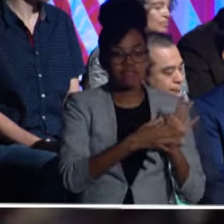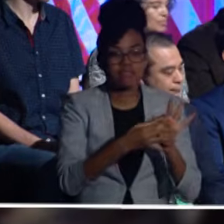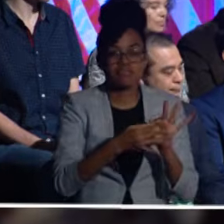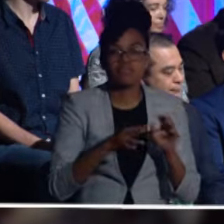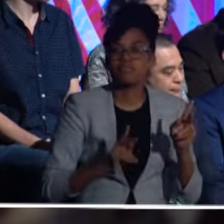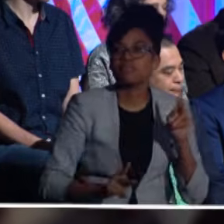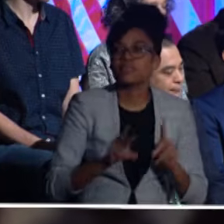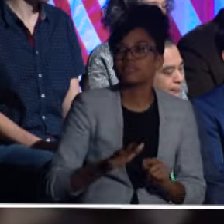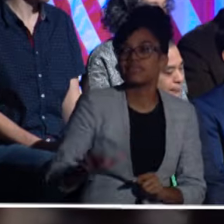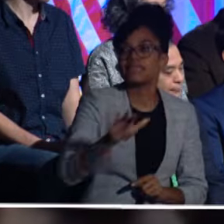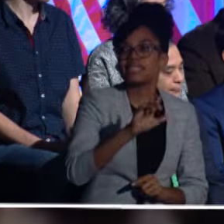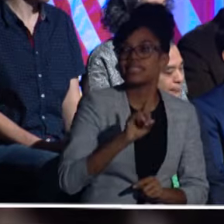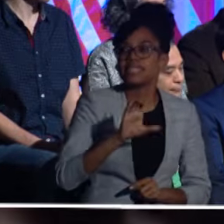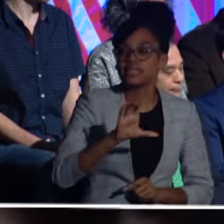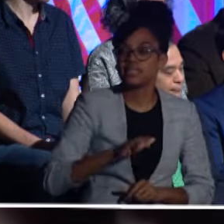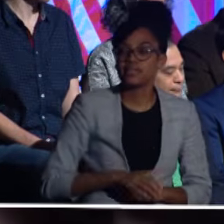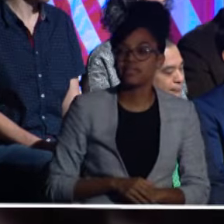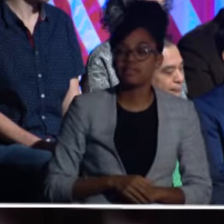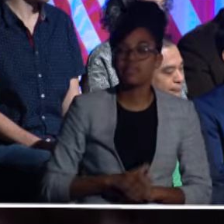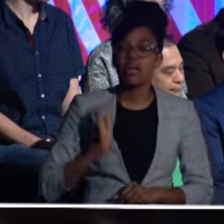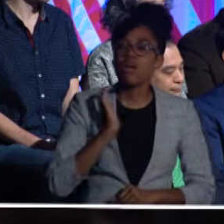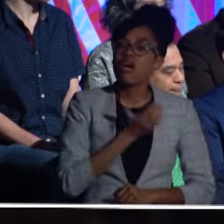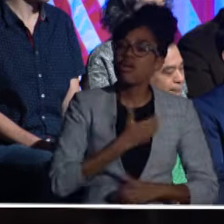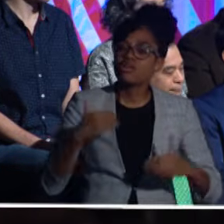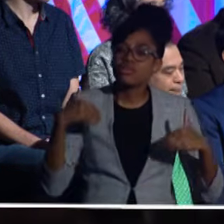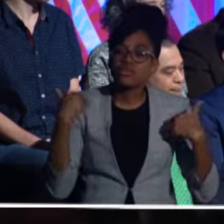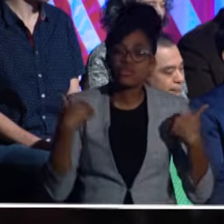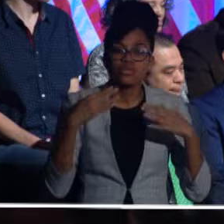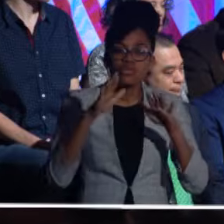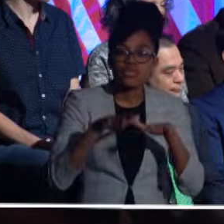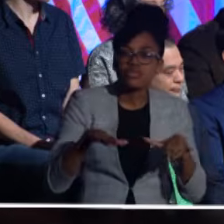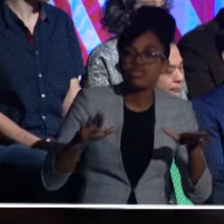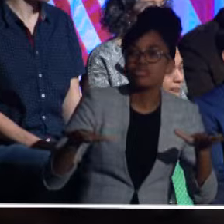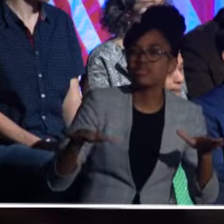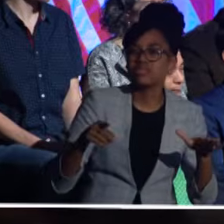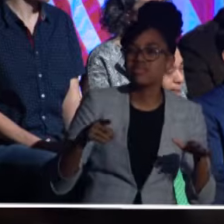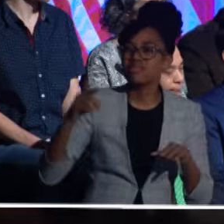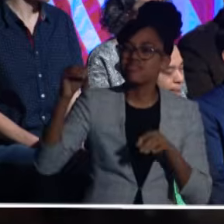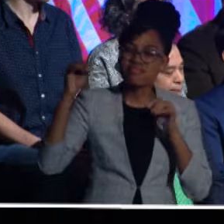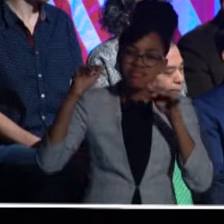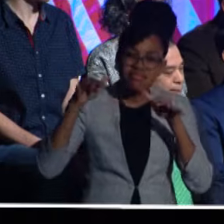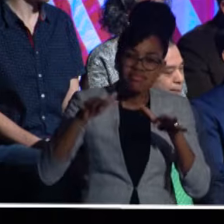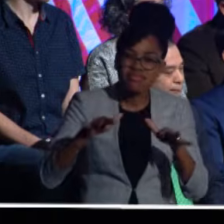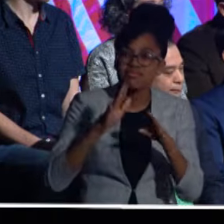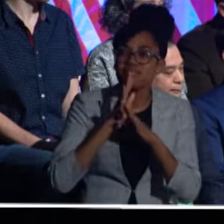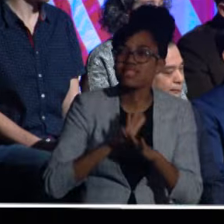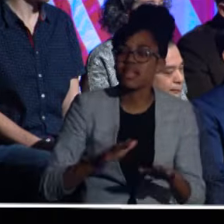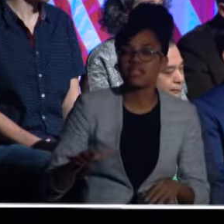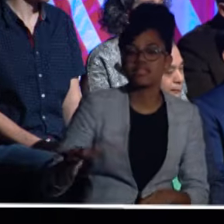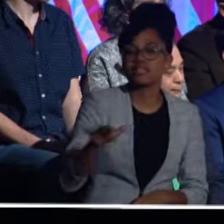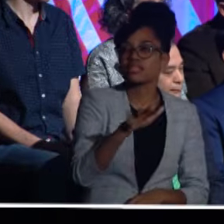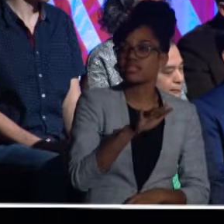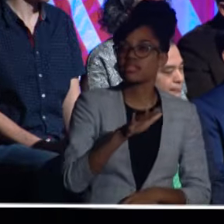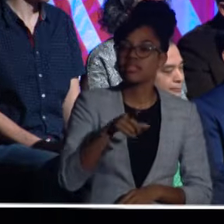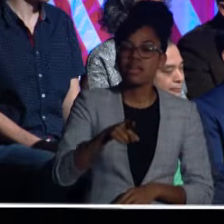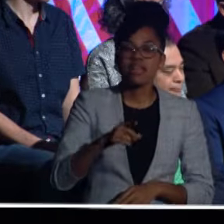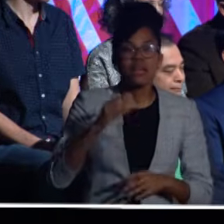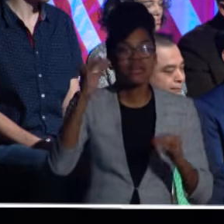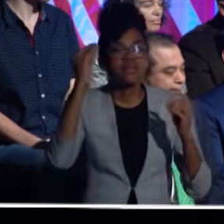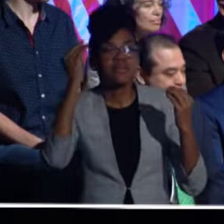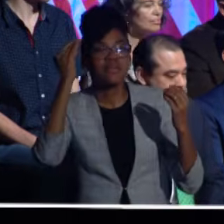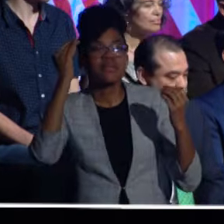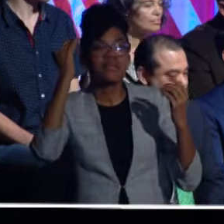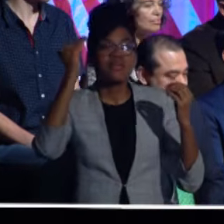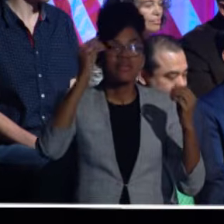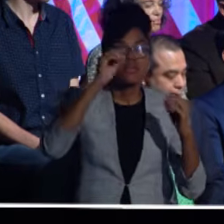our youth to go to school in safety and security, and to grow up being able to fulfill their dreams in